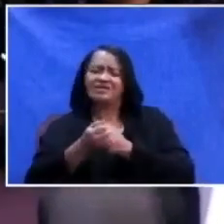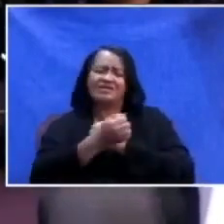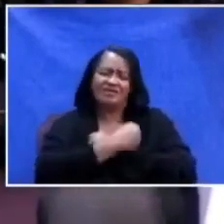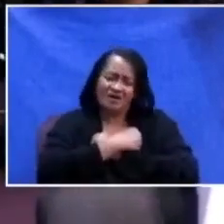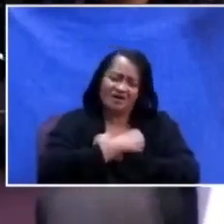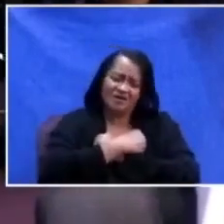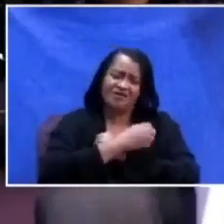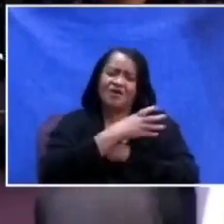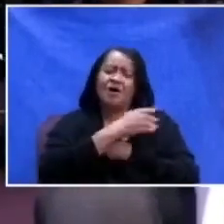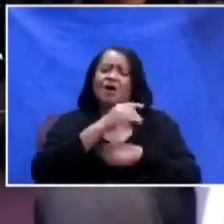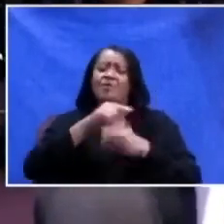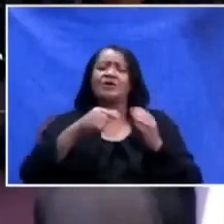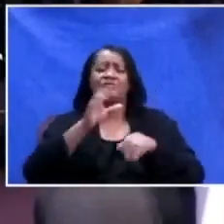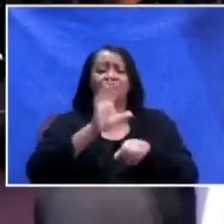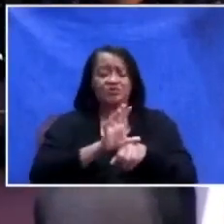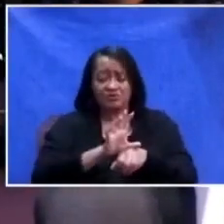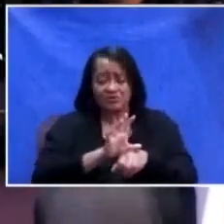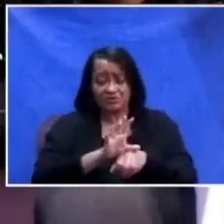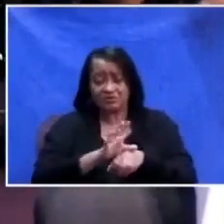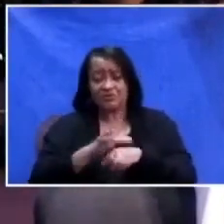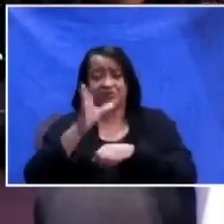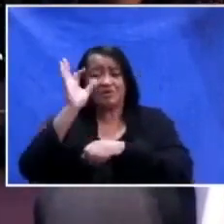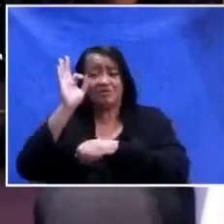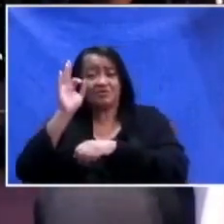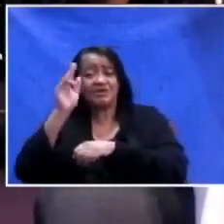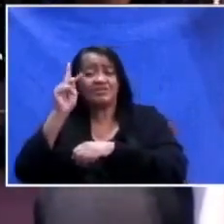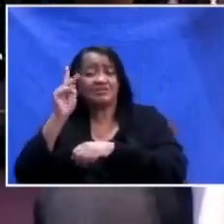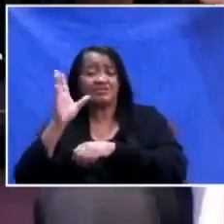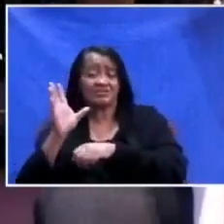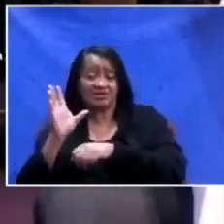people? Pastor, Sister Cosby?